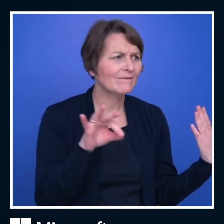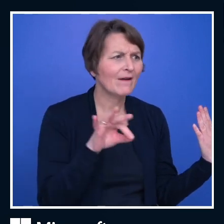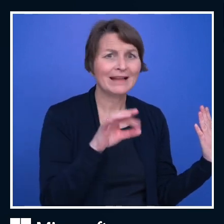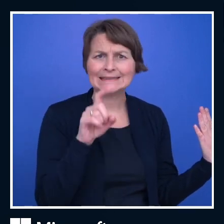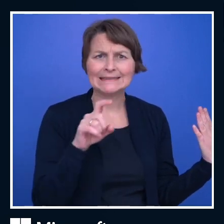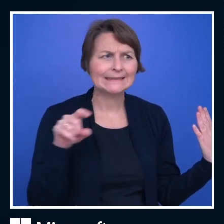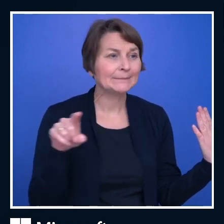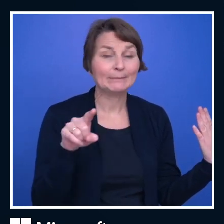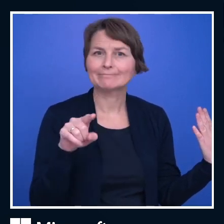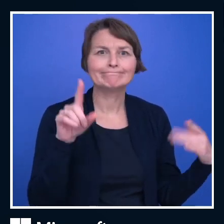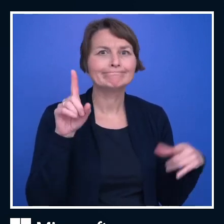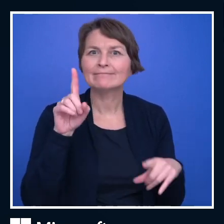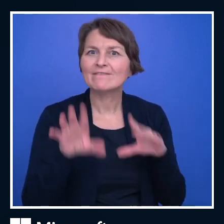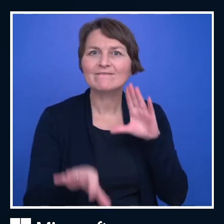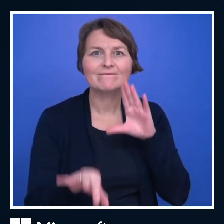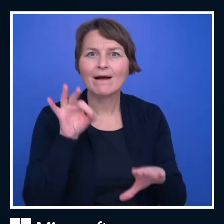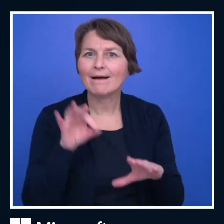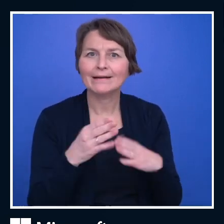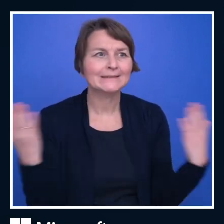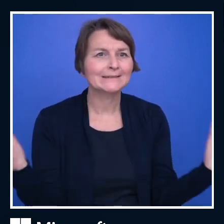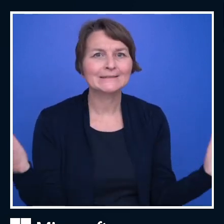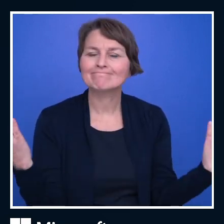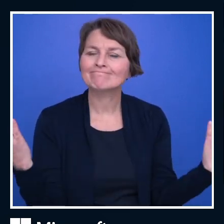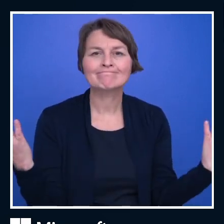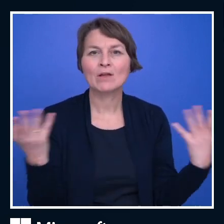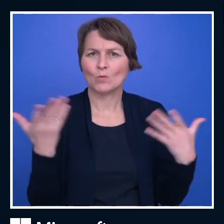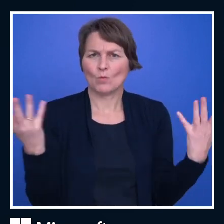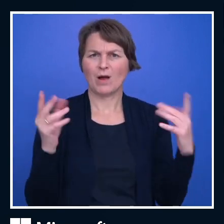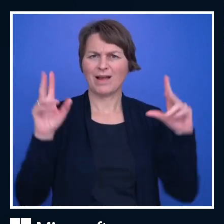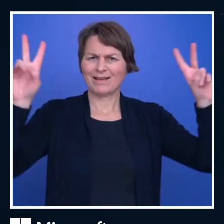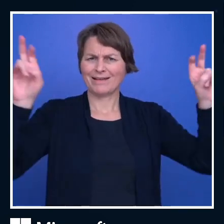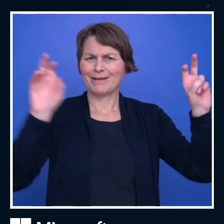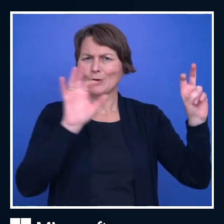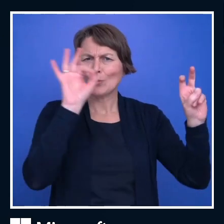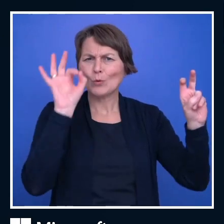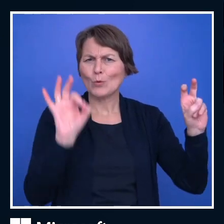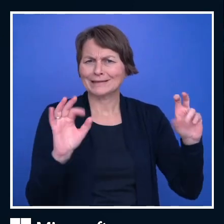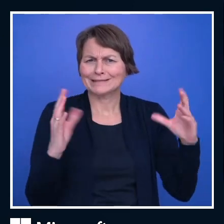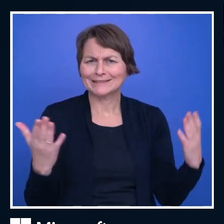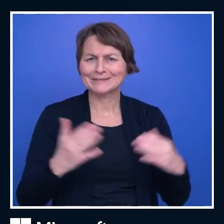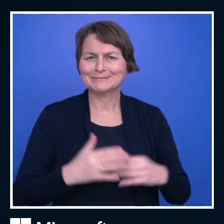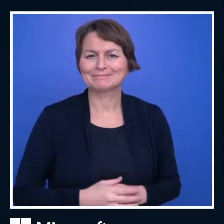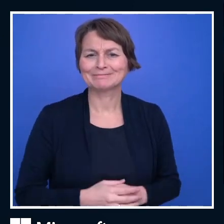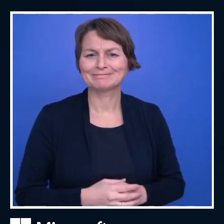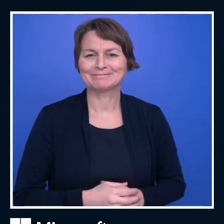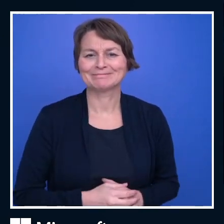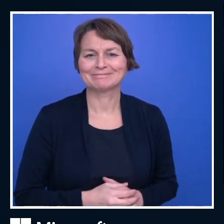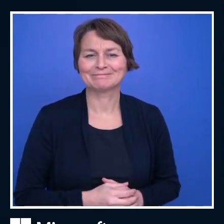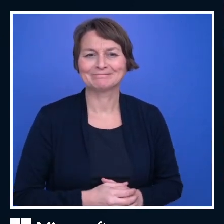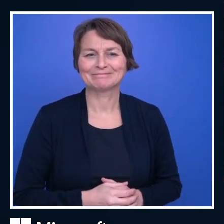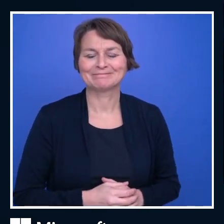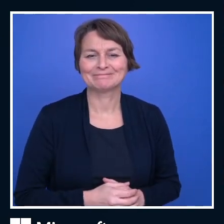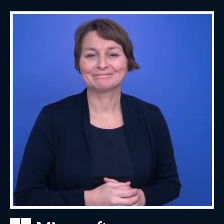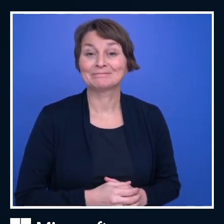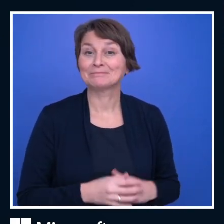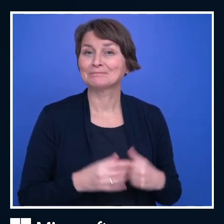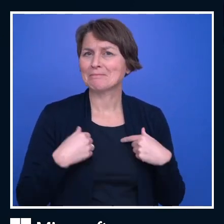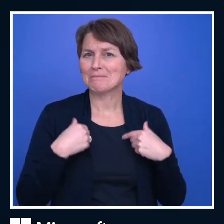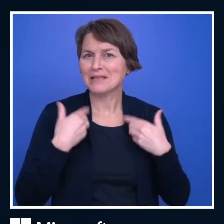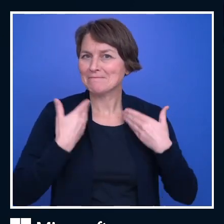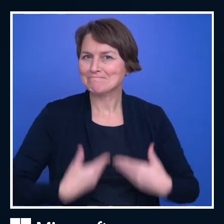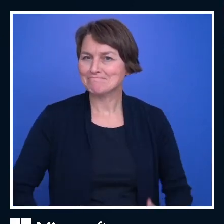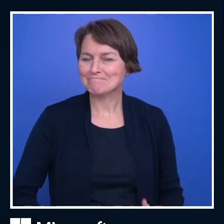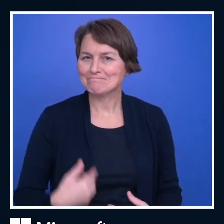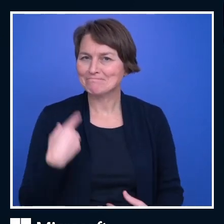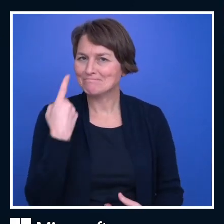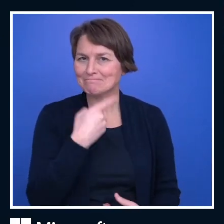exactly why I'm asking that question. Just a little introduction about myself. I work for Arinti,